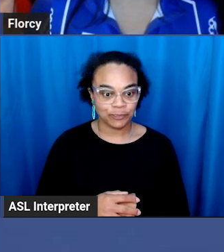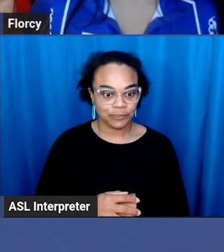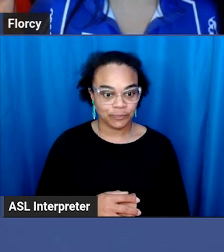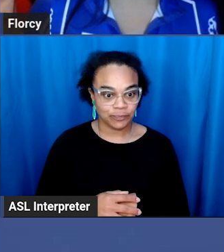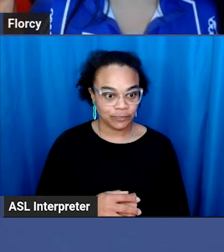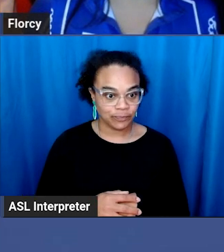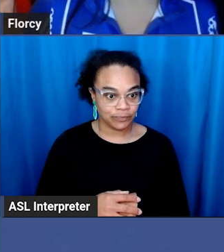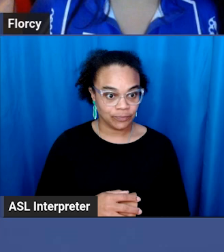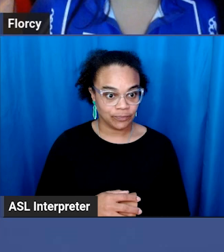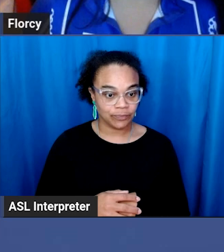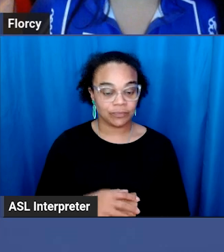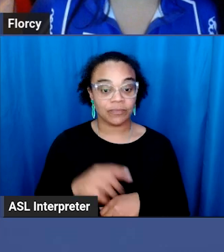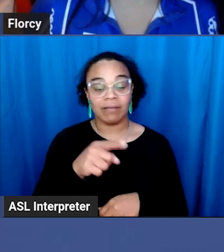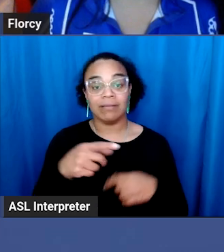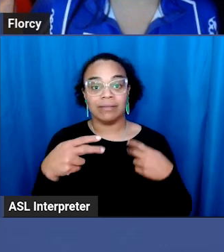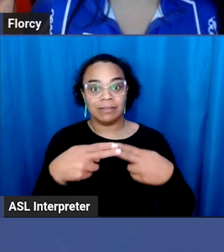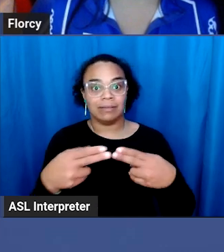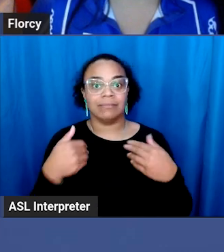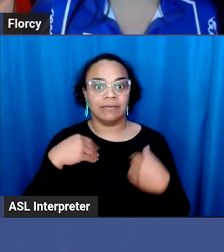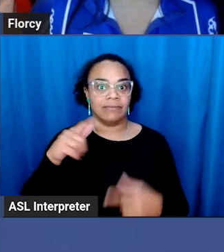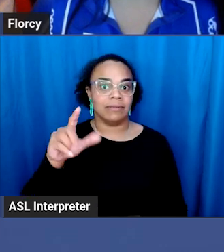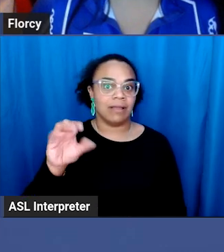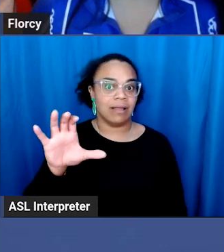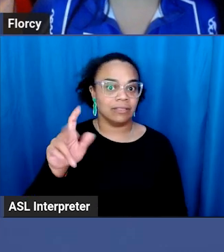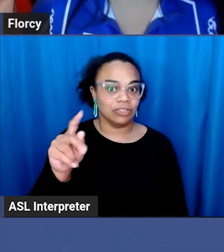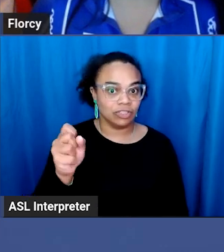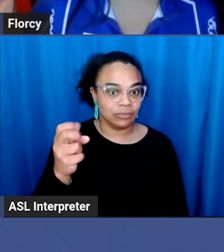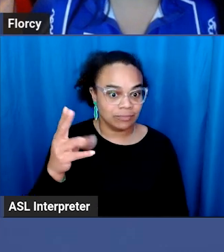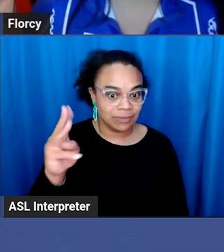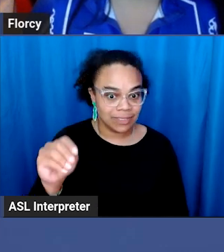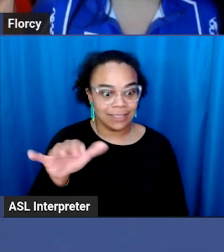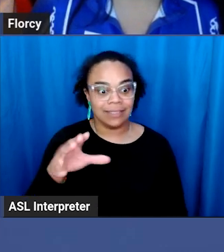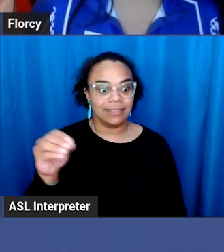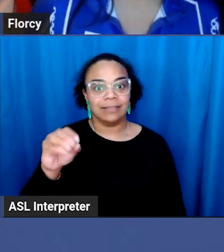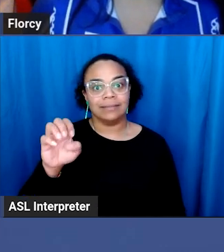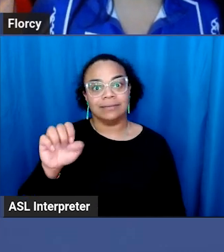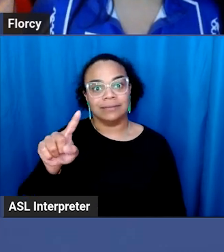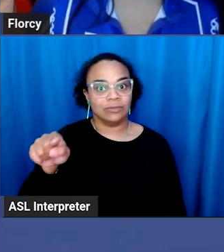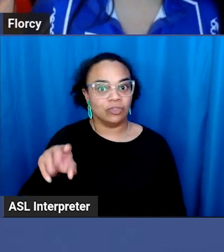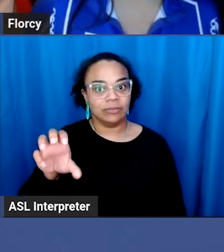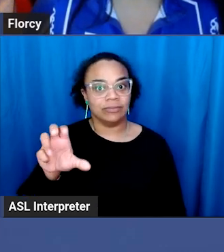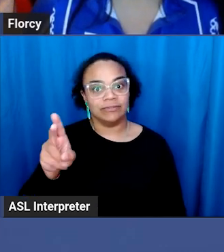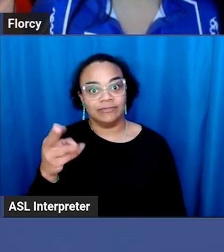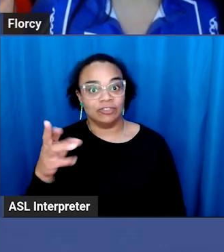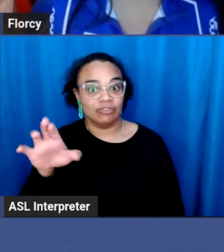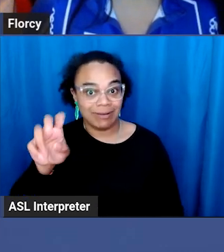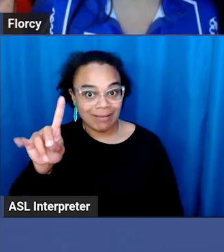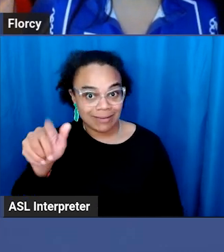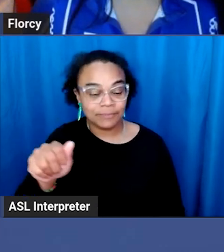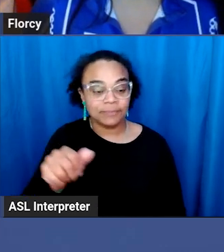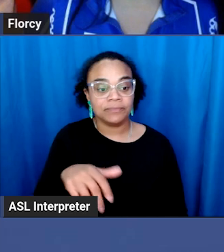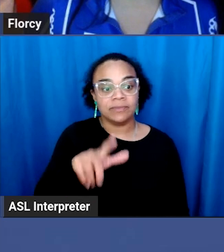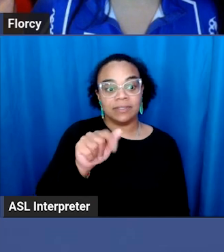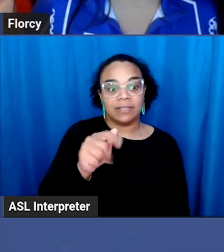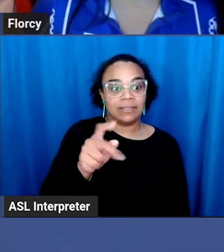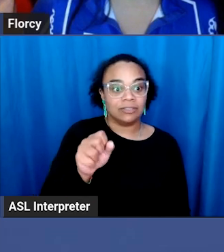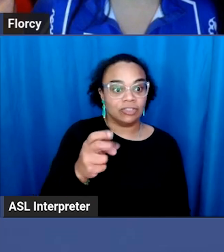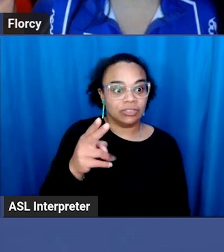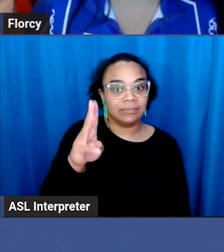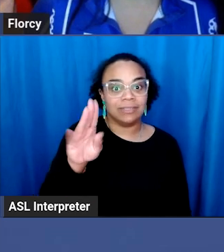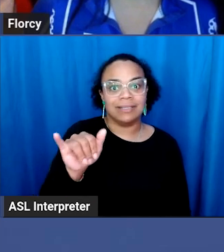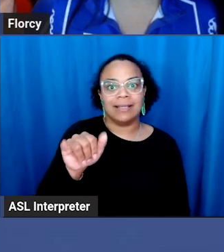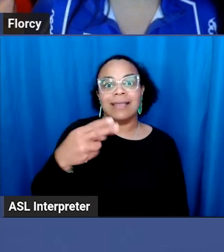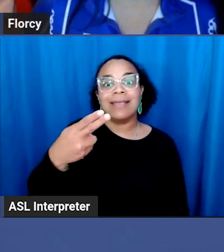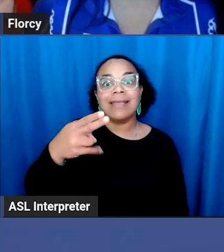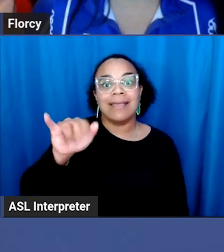So on this slide, we have Lakshmi and Erzuli Freda. And Lakshmi basically is a Hindu